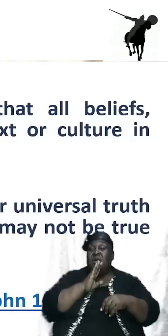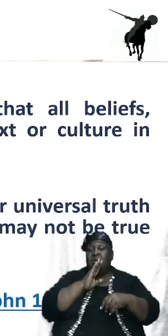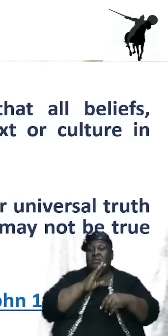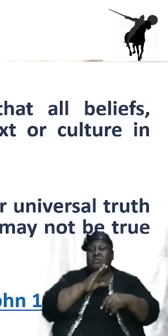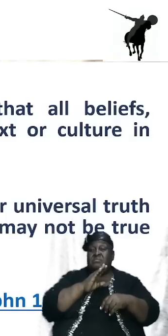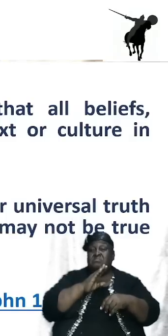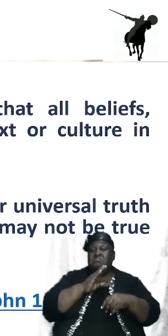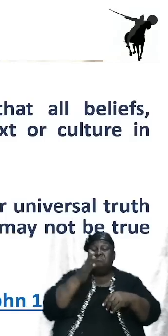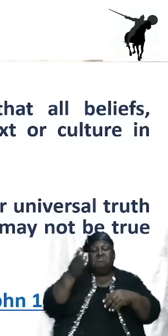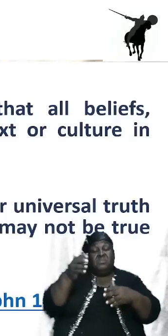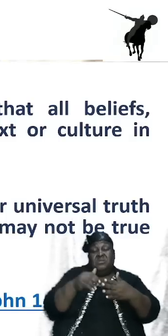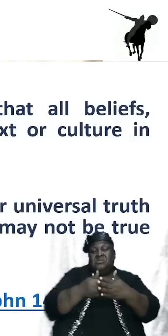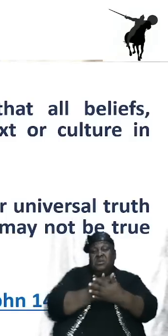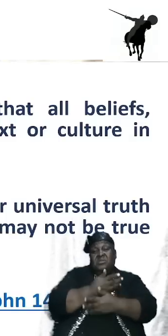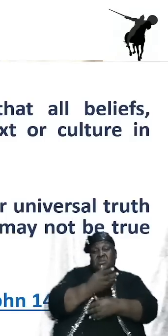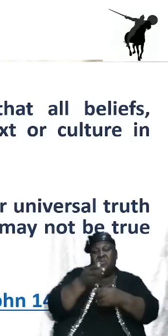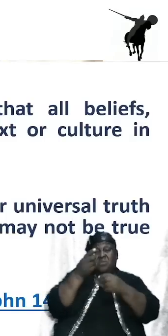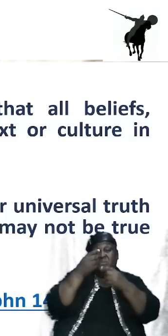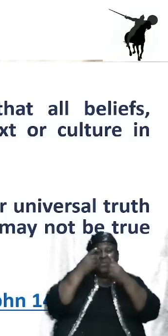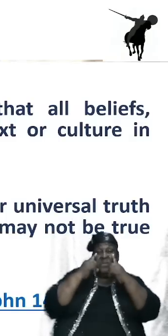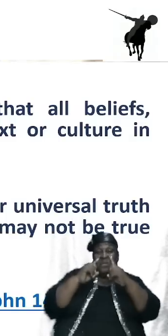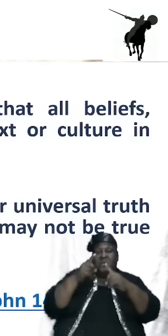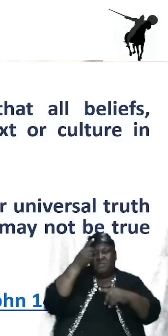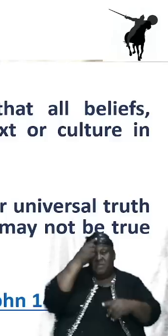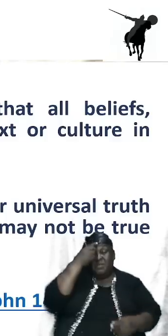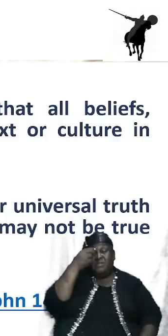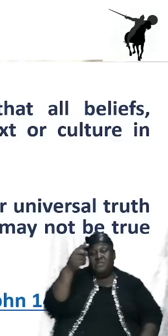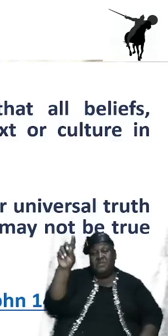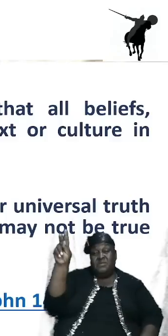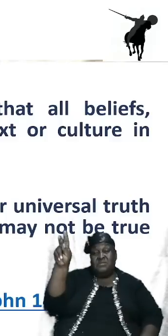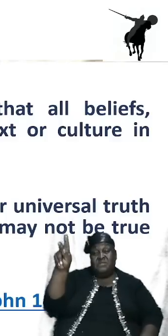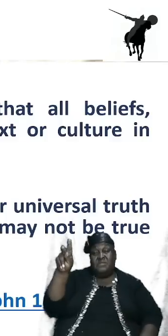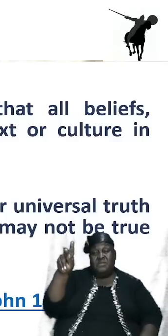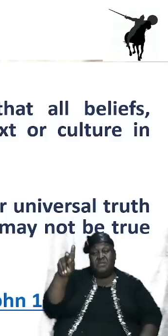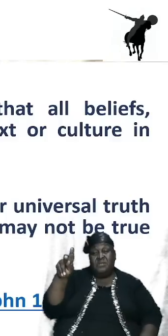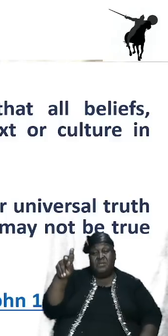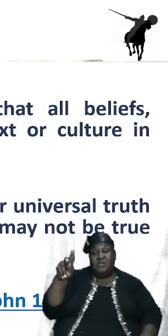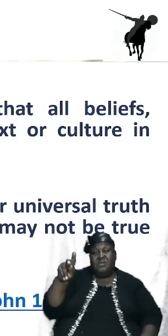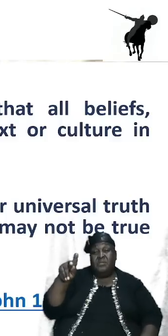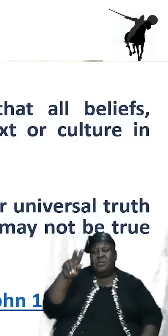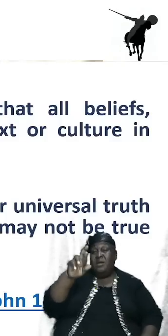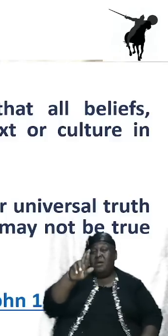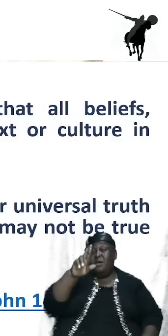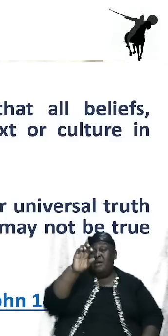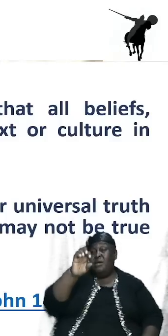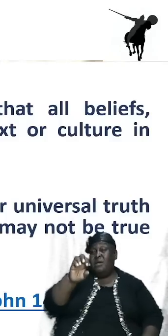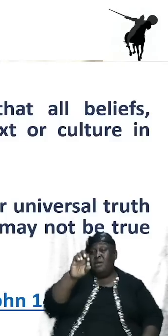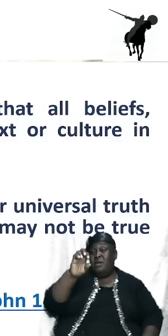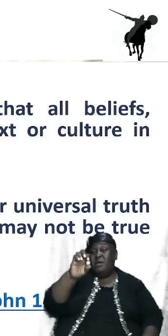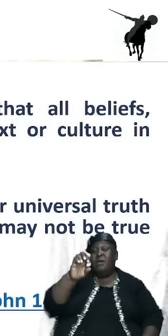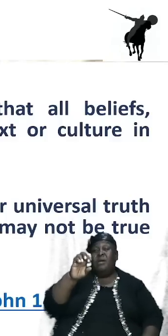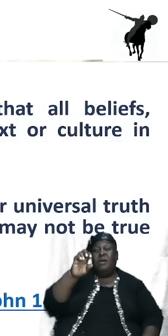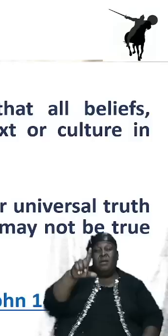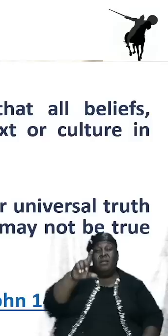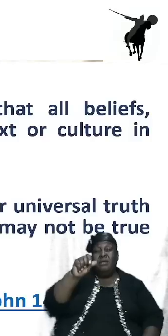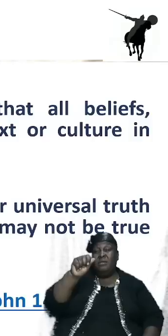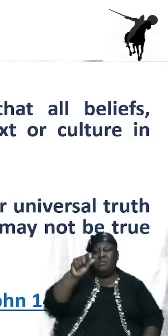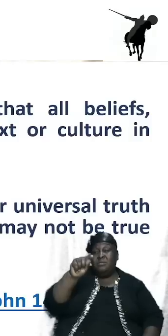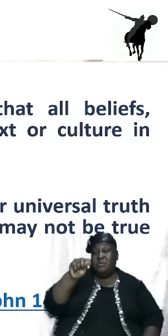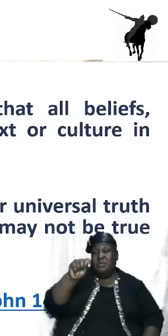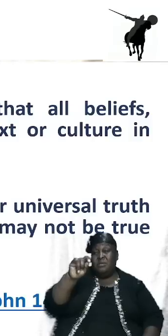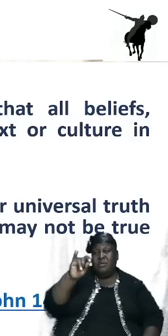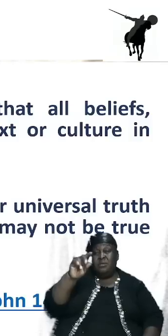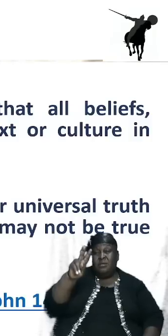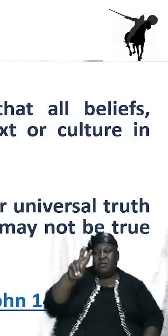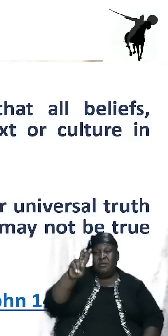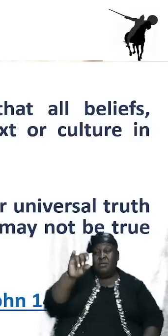new philosophy called relativism. And it's a position and a belief that truth and values are